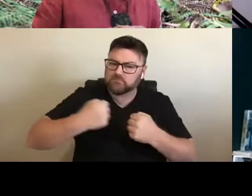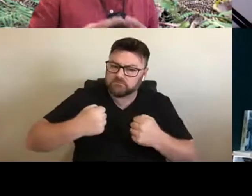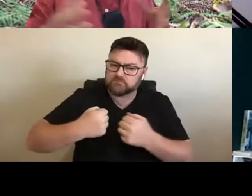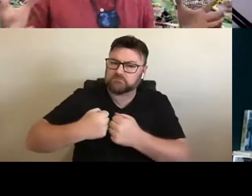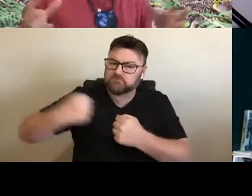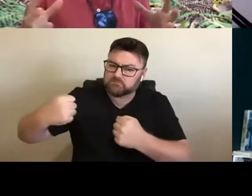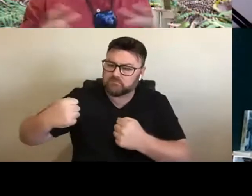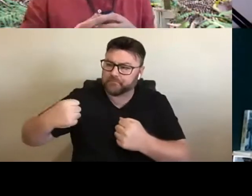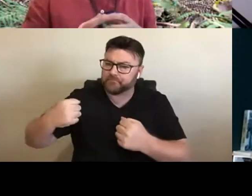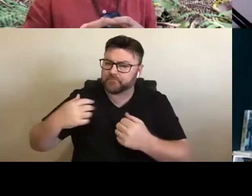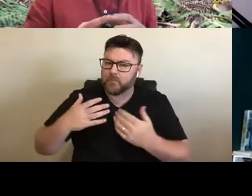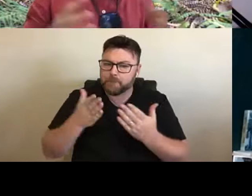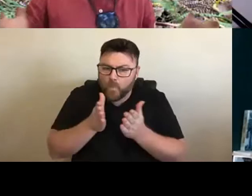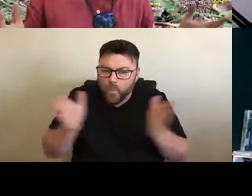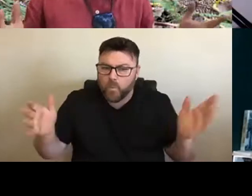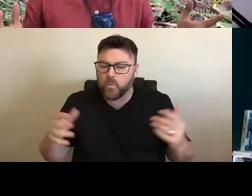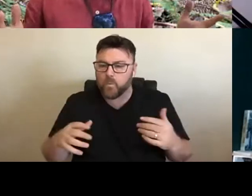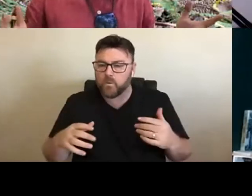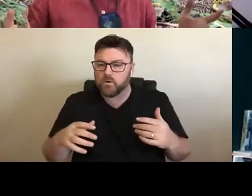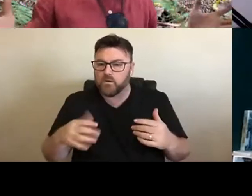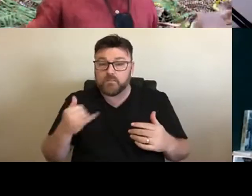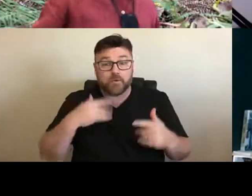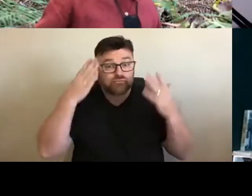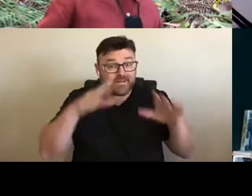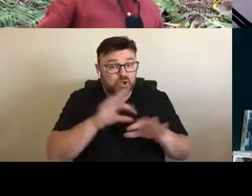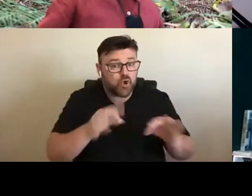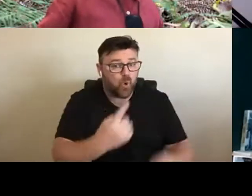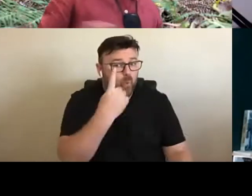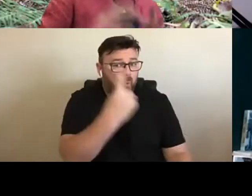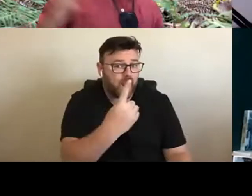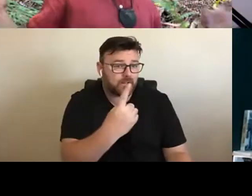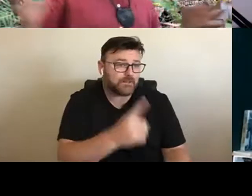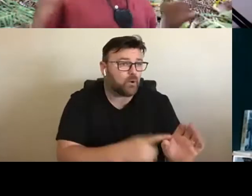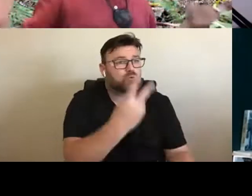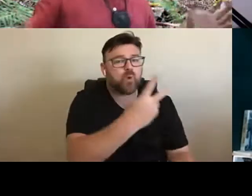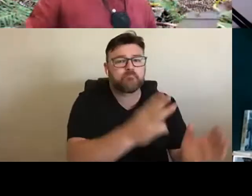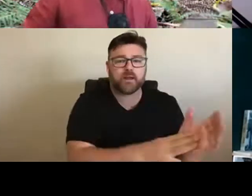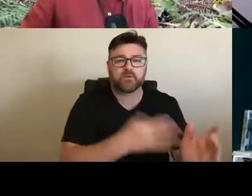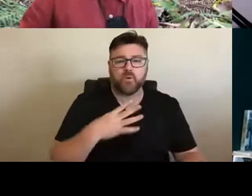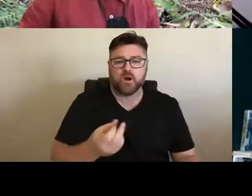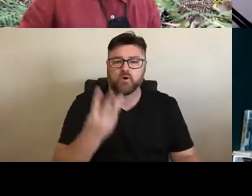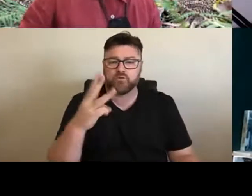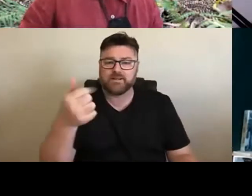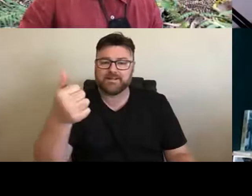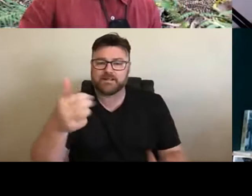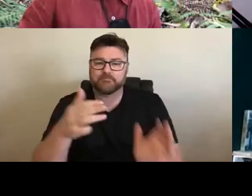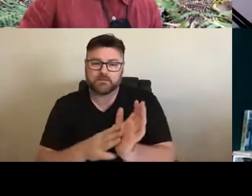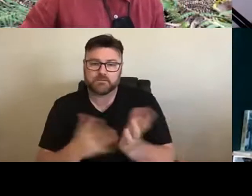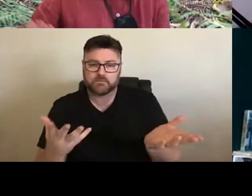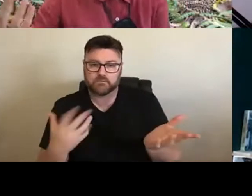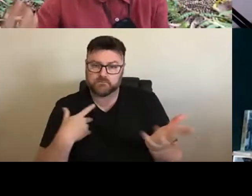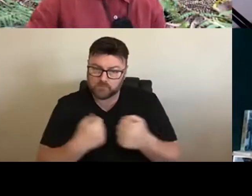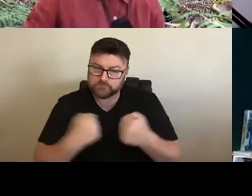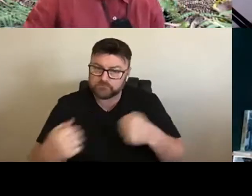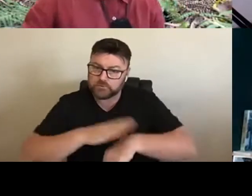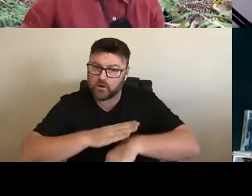if residency is not a 12-month thing, but is a 36-month thing. Like what would happen if we stretched time a little bit in that way?